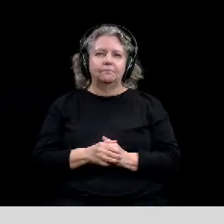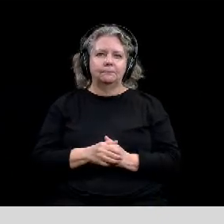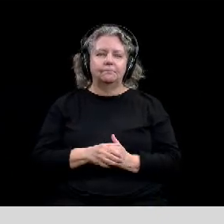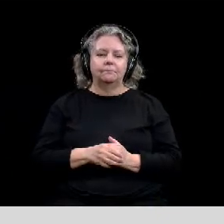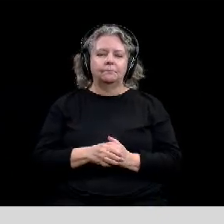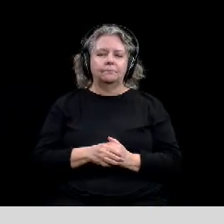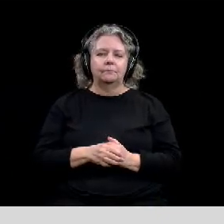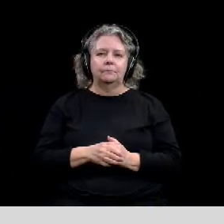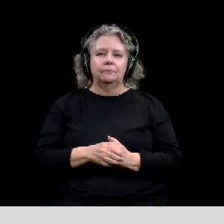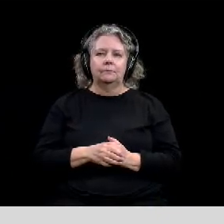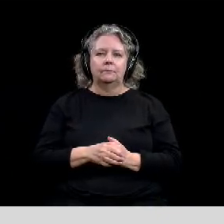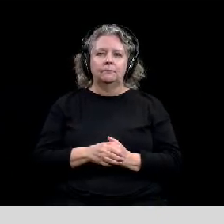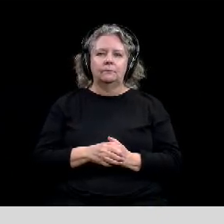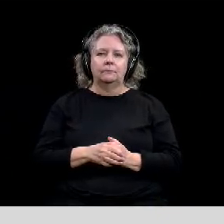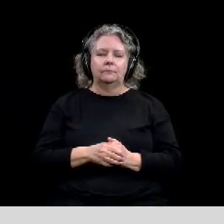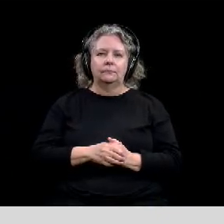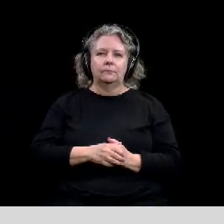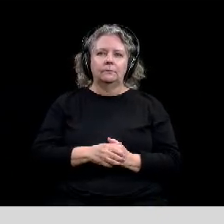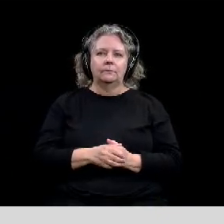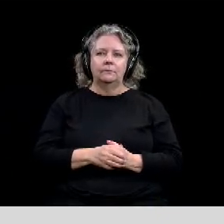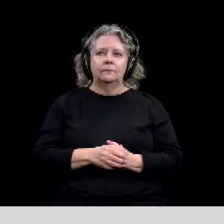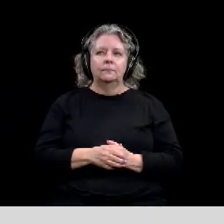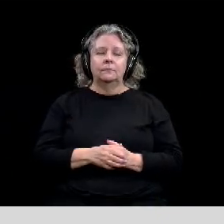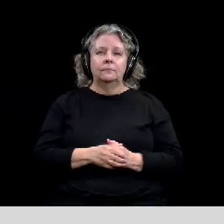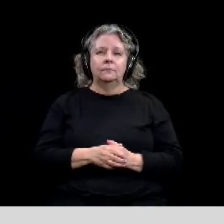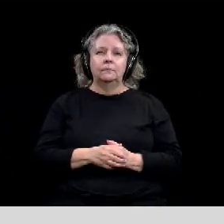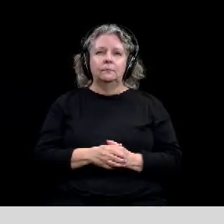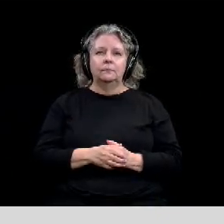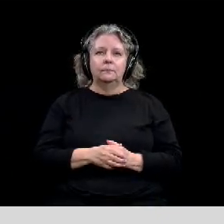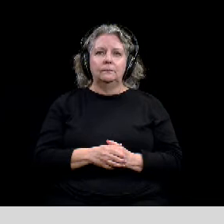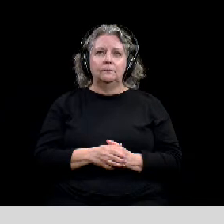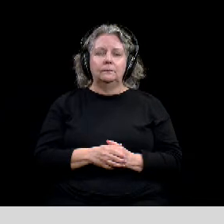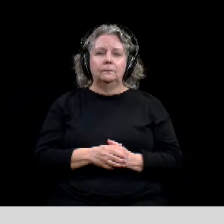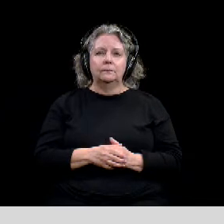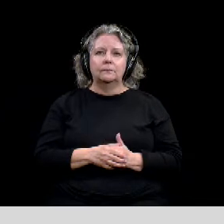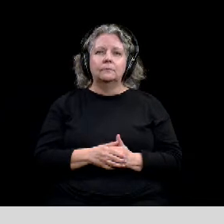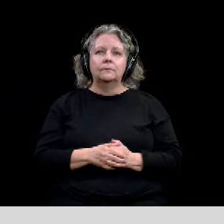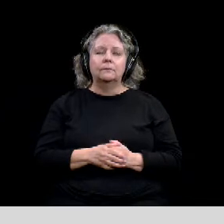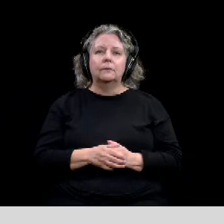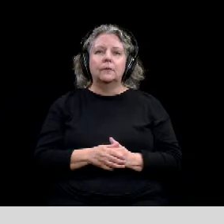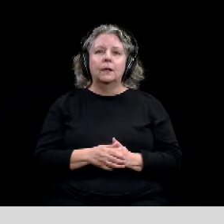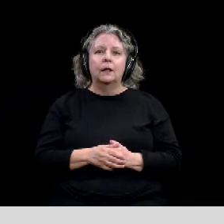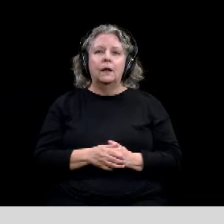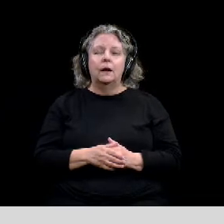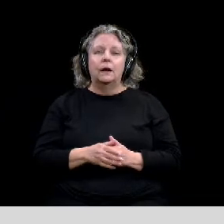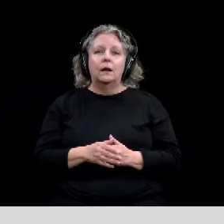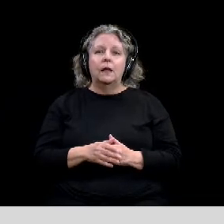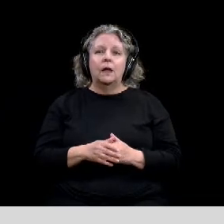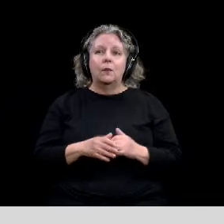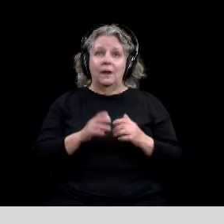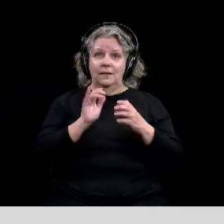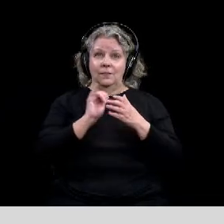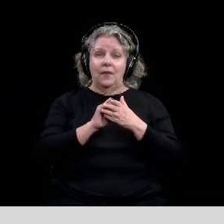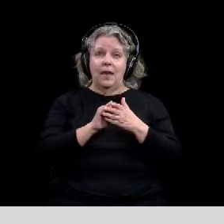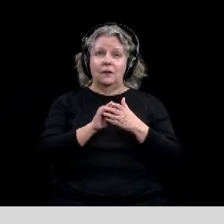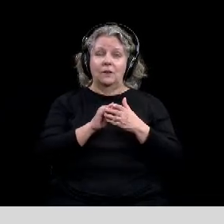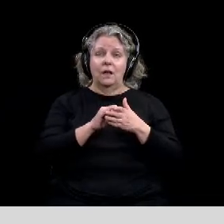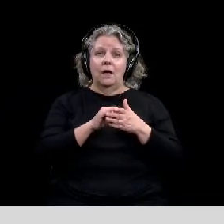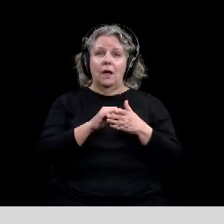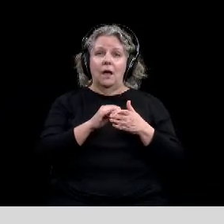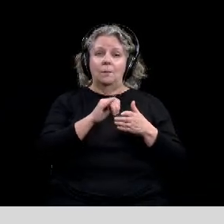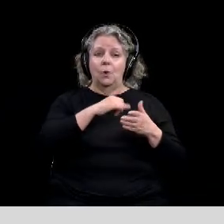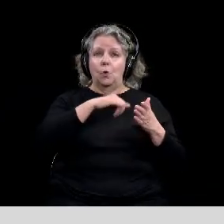This line graph represents the 14-day running average of the bar